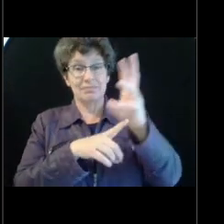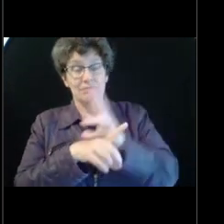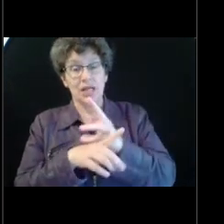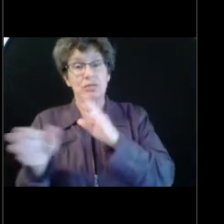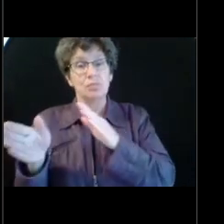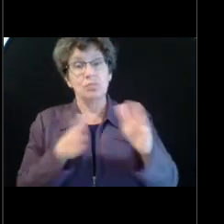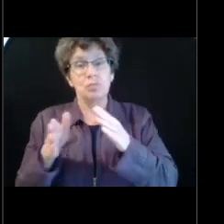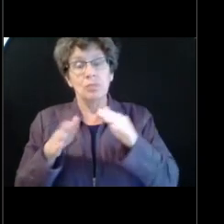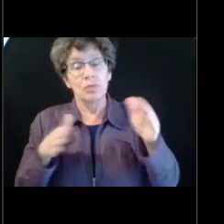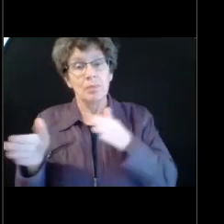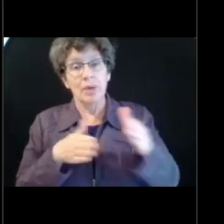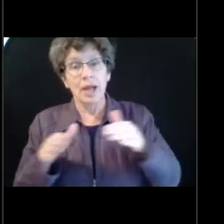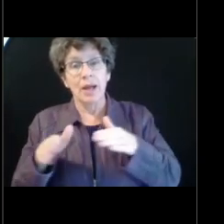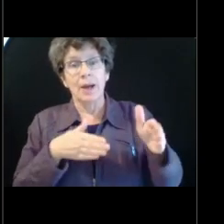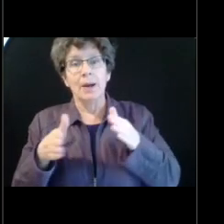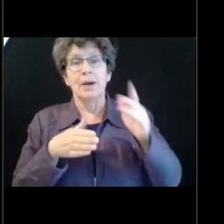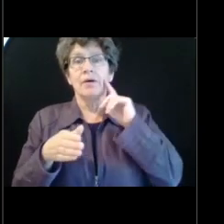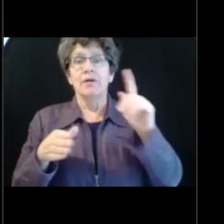everything else.